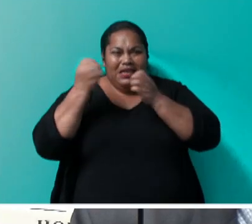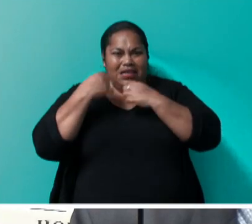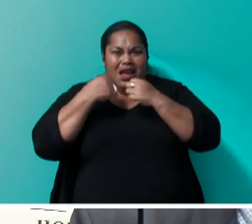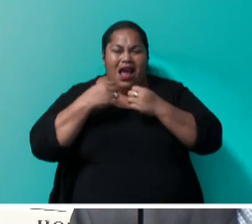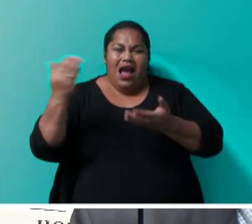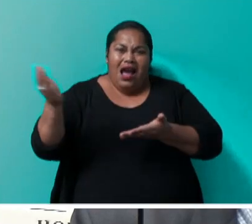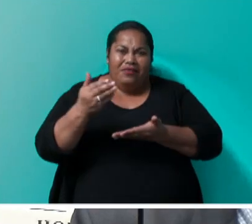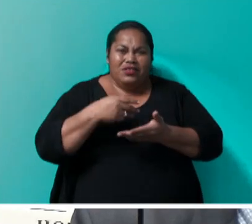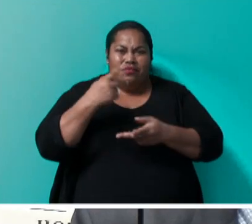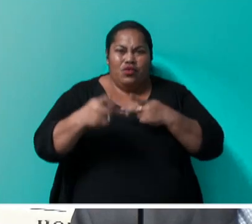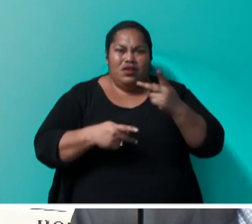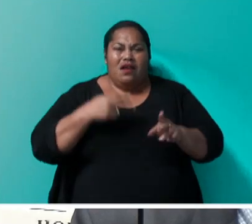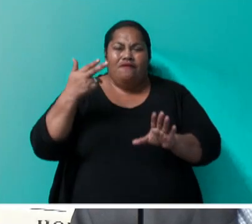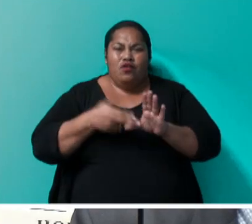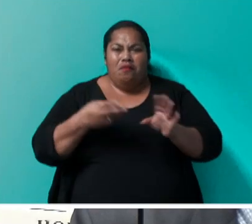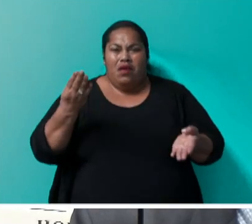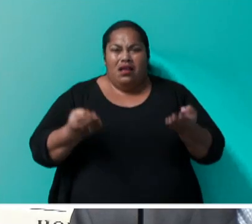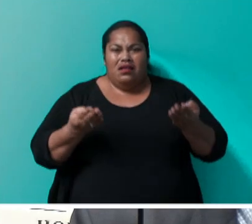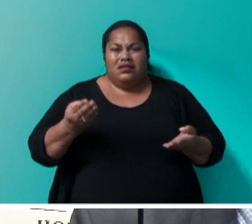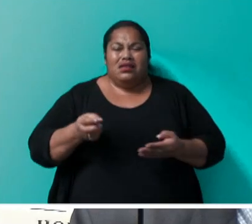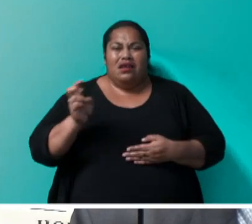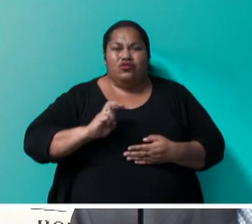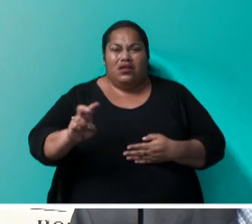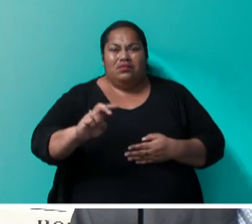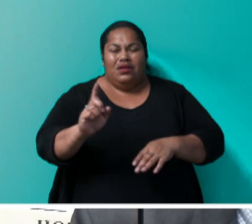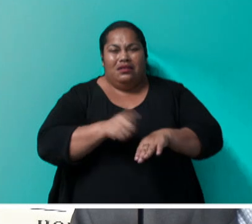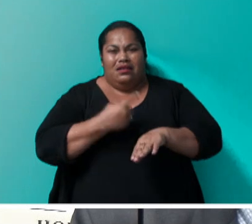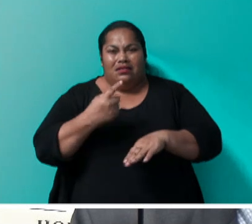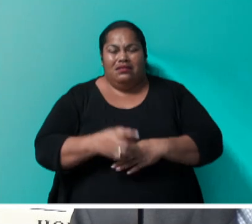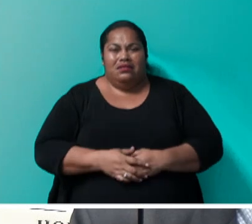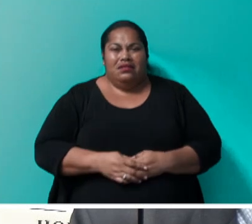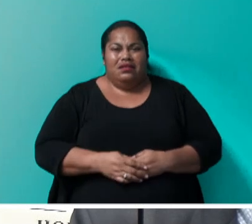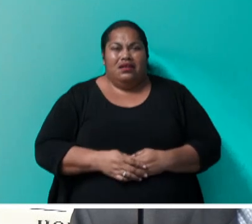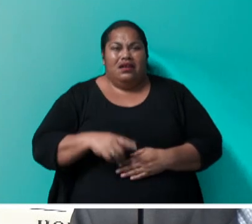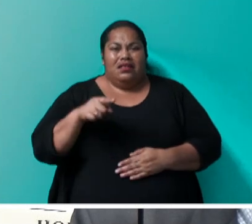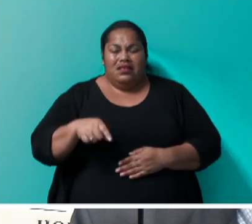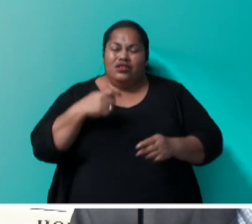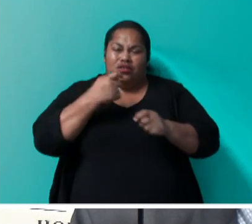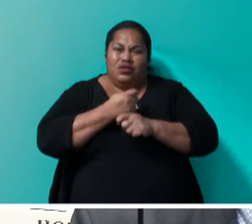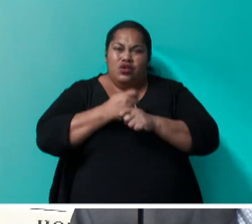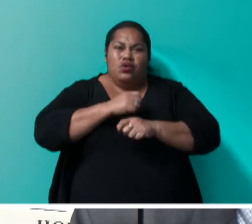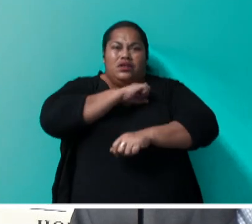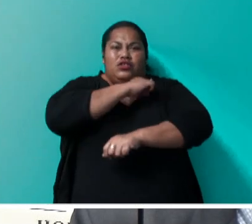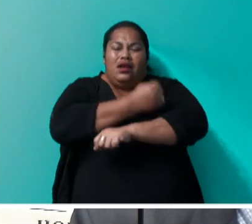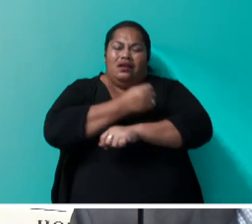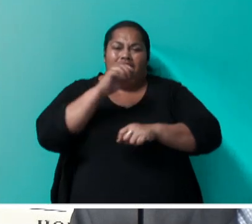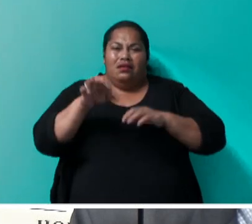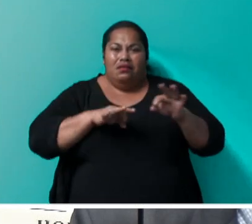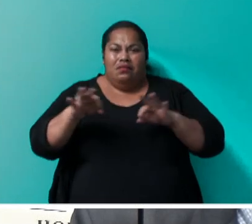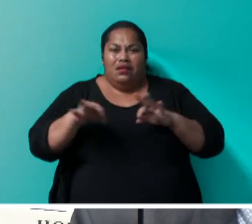progress, field balance, and transport delays. These digital tools will strengthen planning,